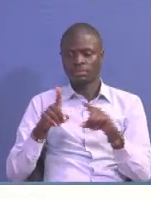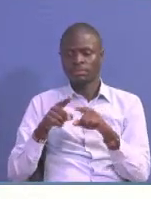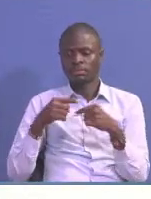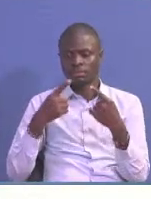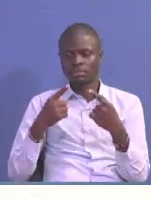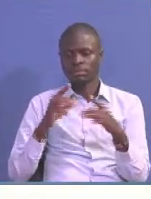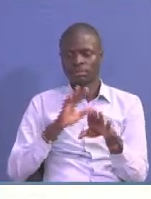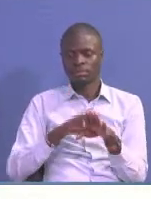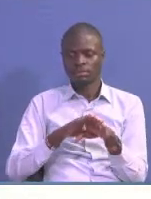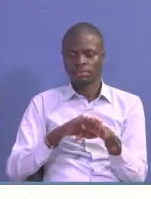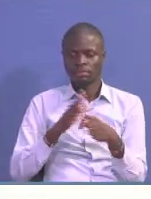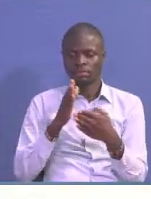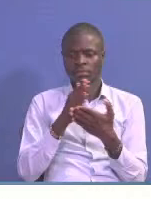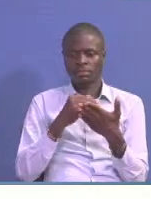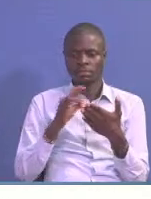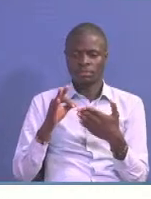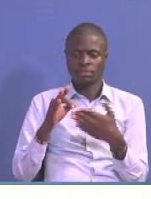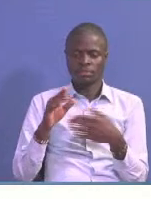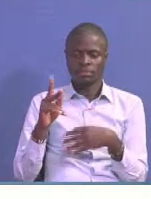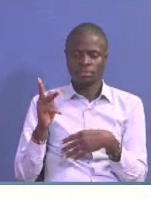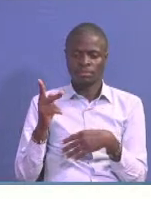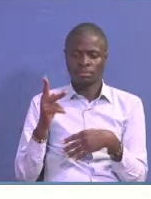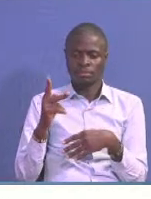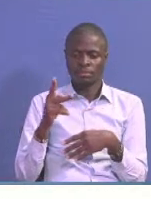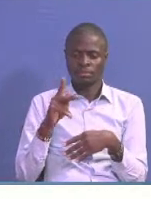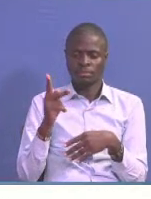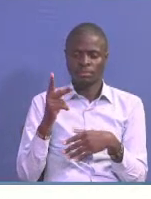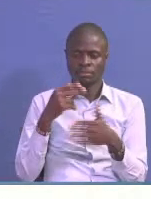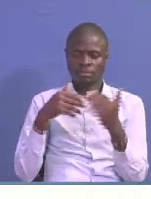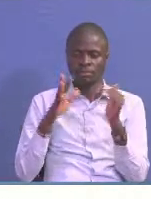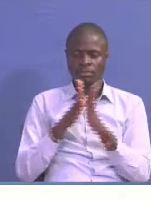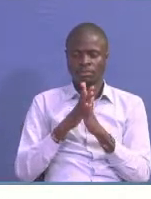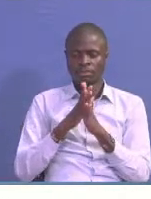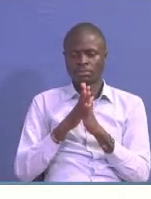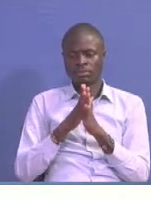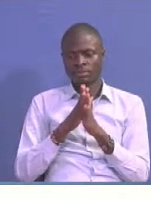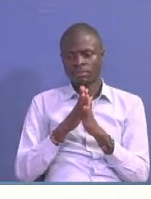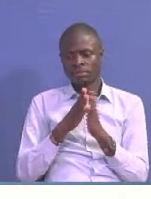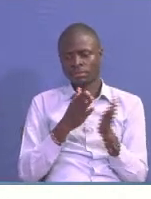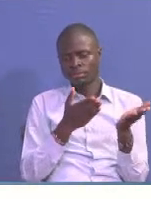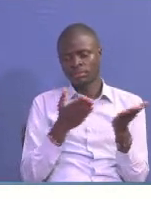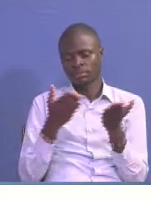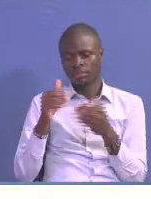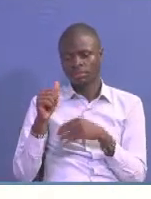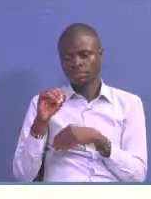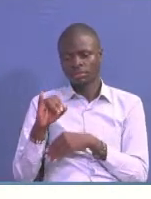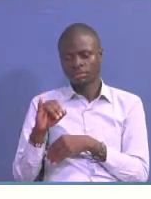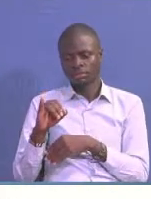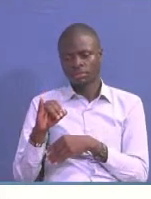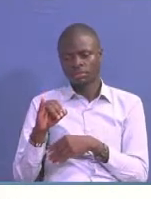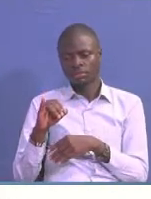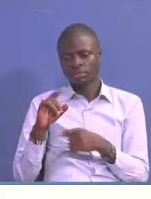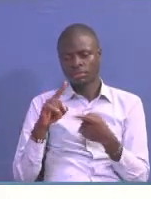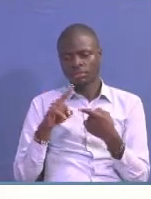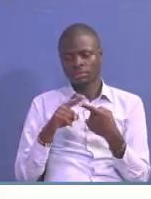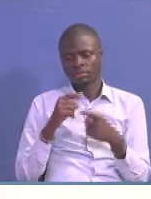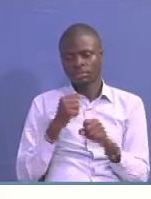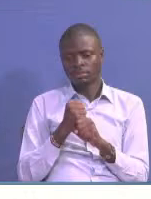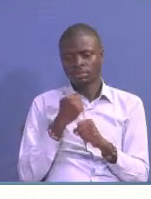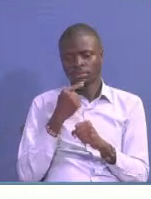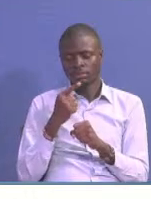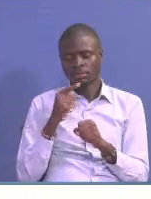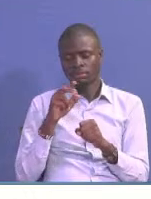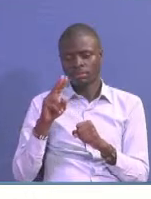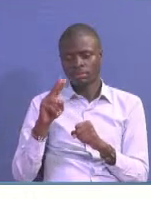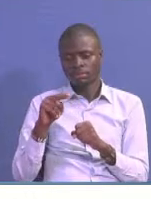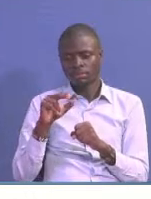insisted on the aspect of Kenya and Kenyatta University at large embracing artificial intelligence to ensure that